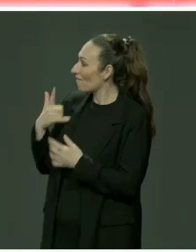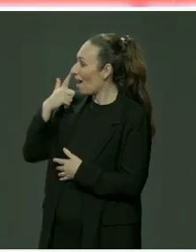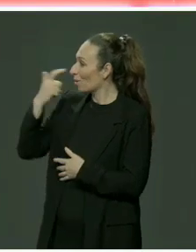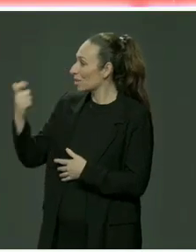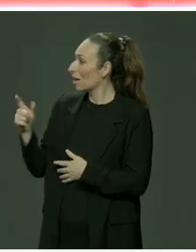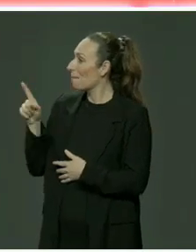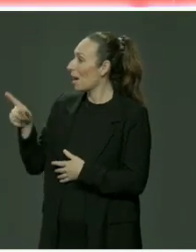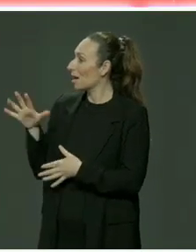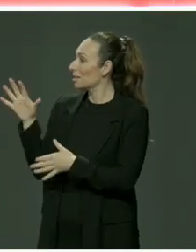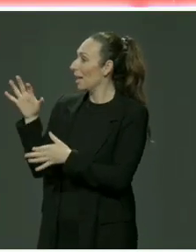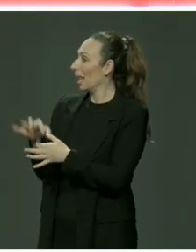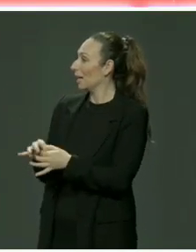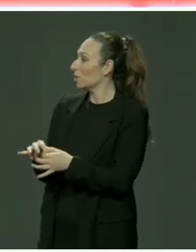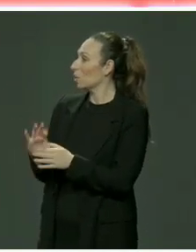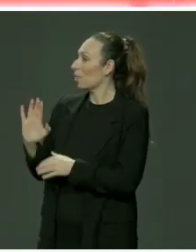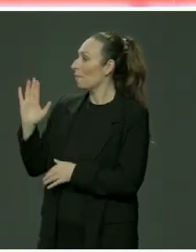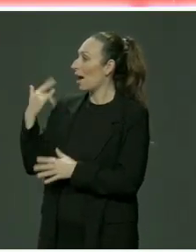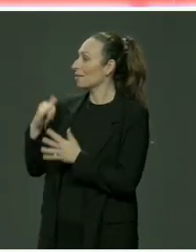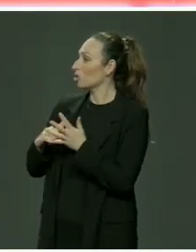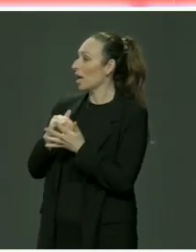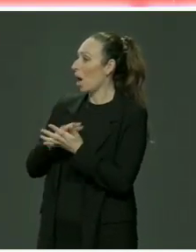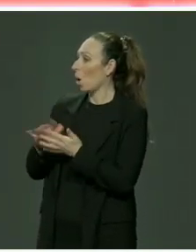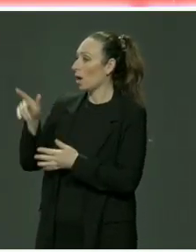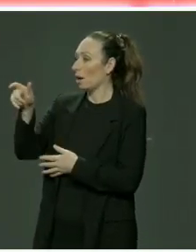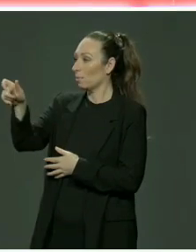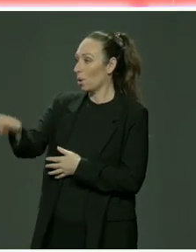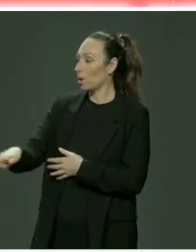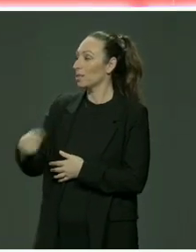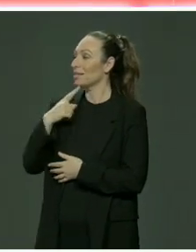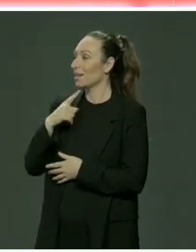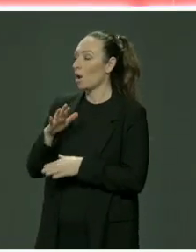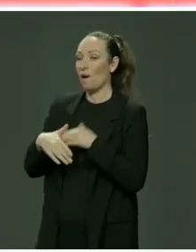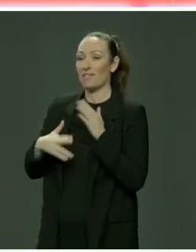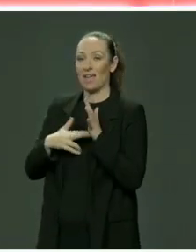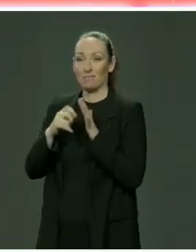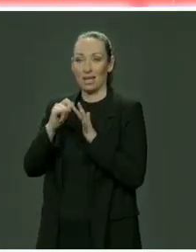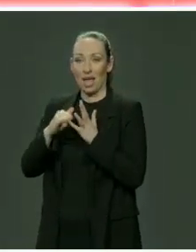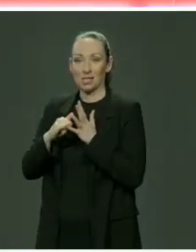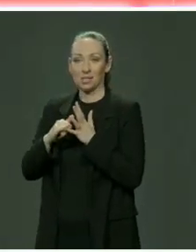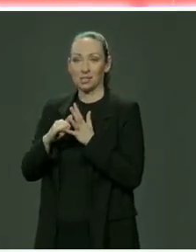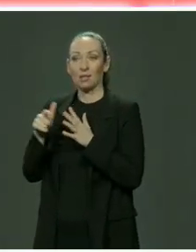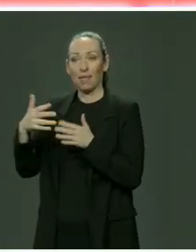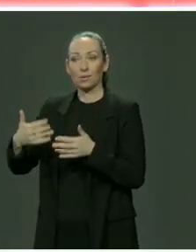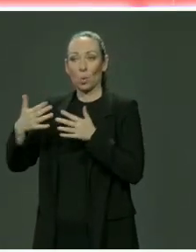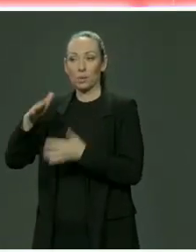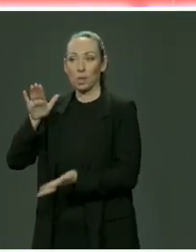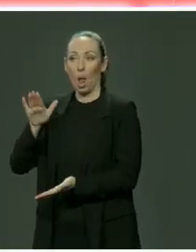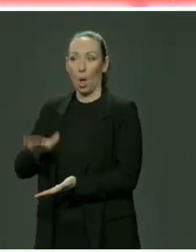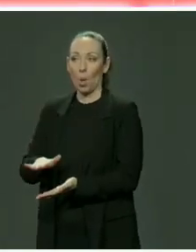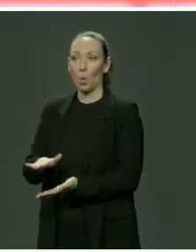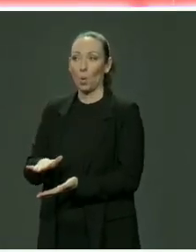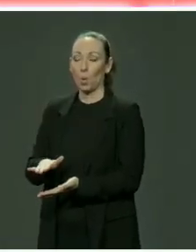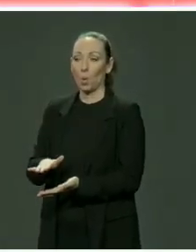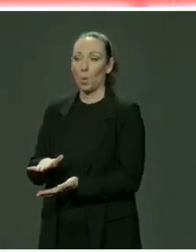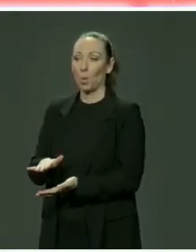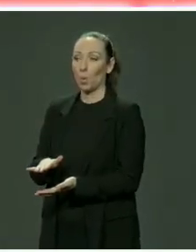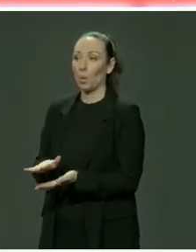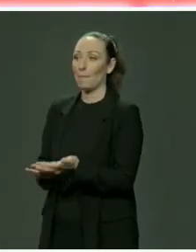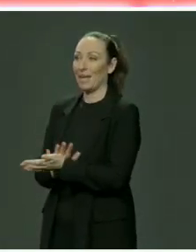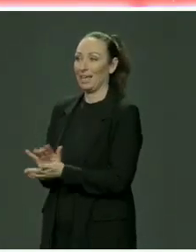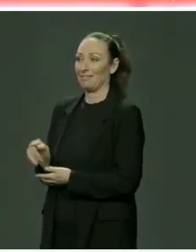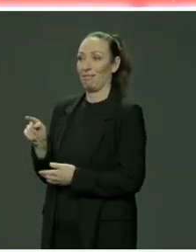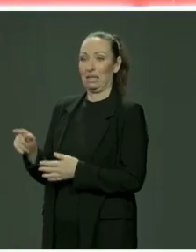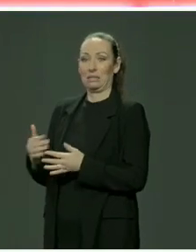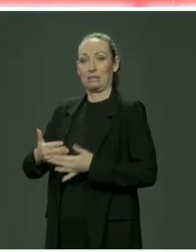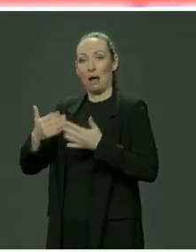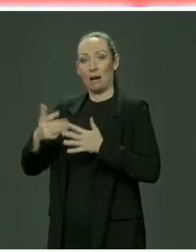in regards to the previous shareholder about net promoter score being low, and then this data